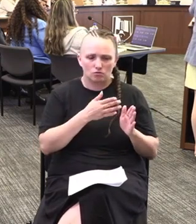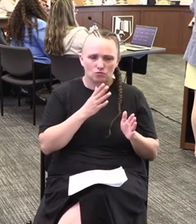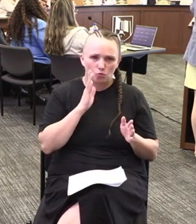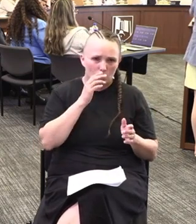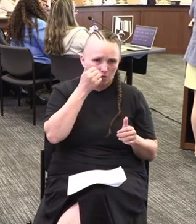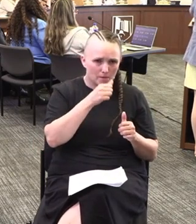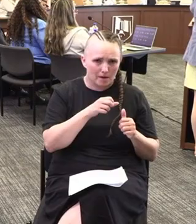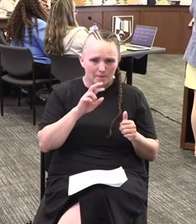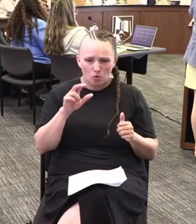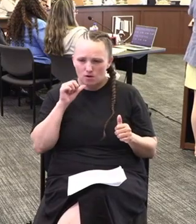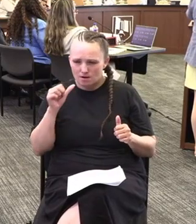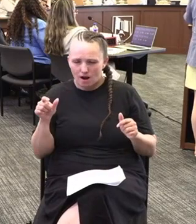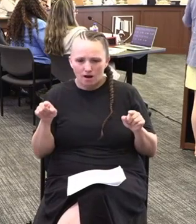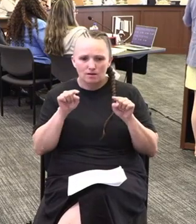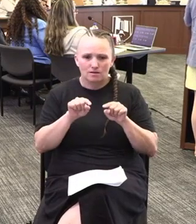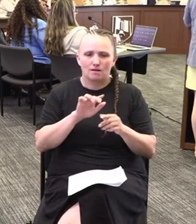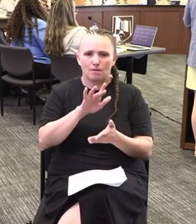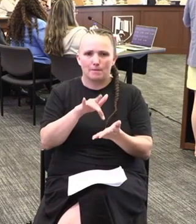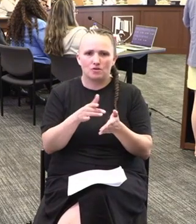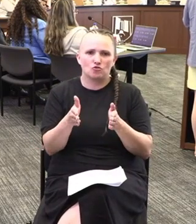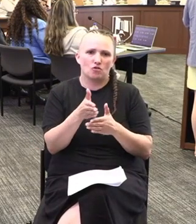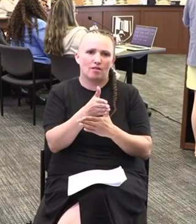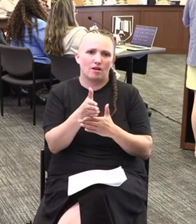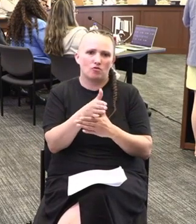in that middle area.